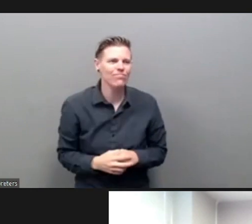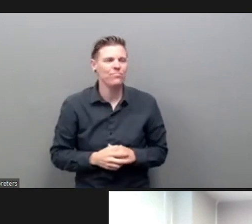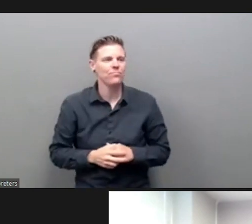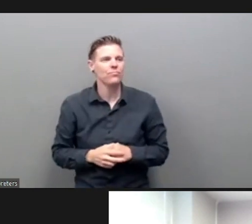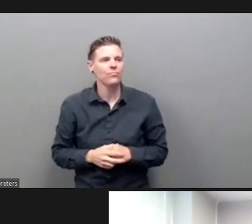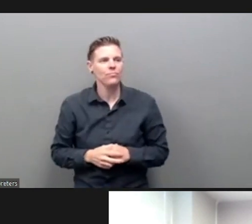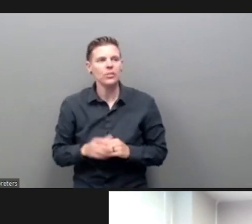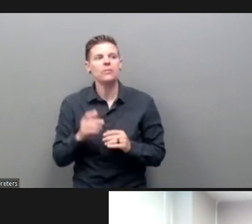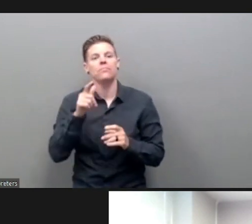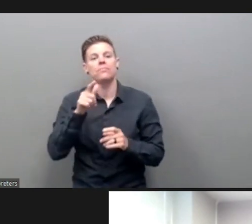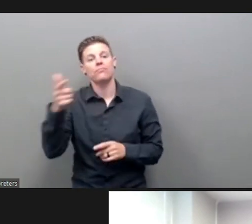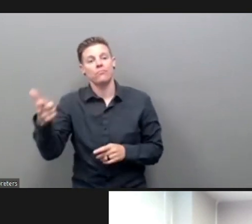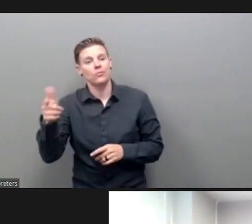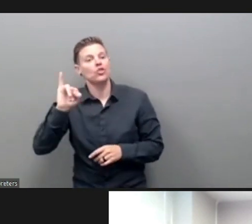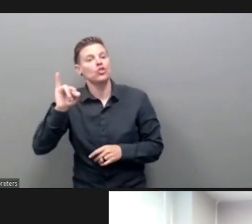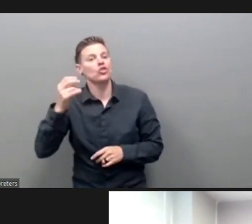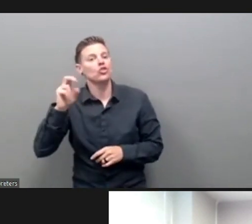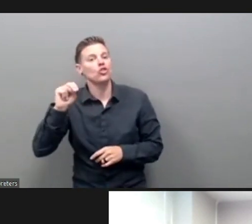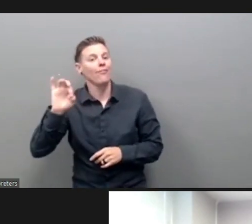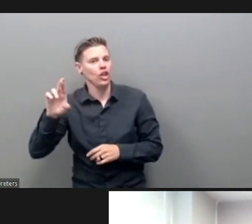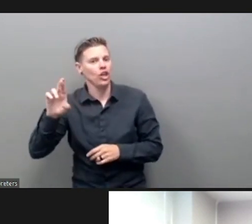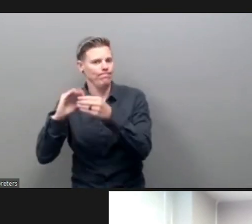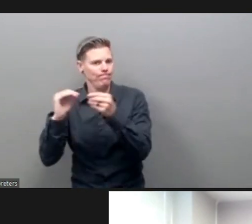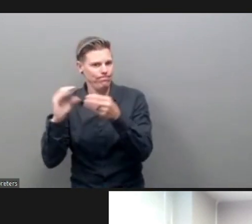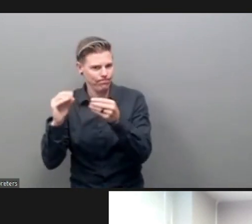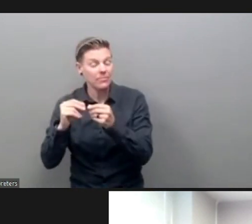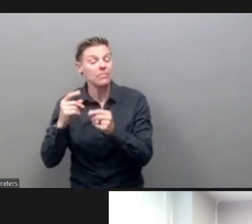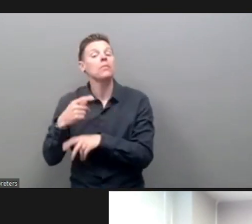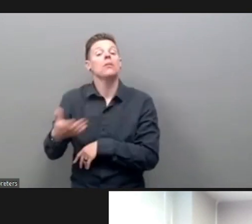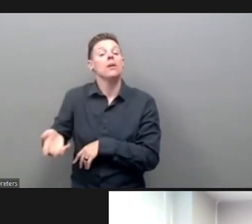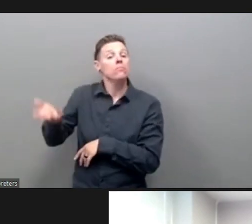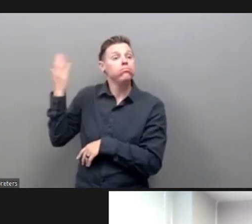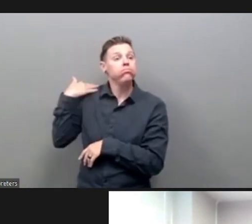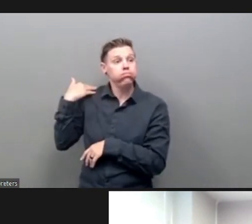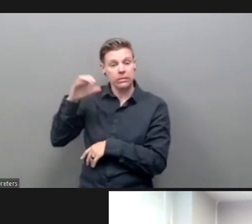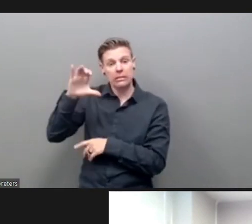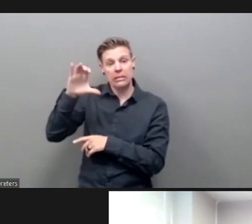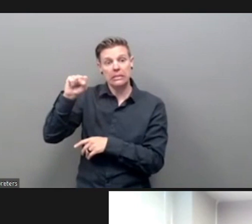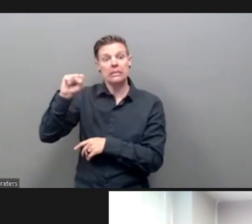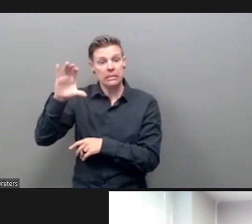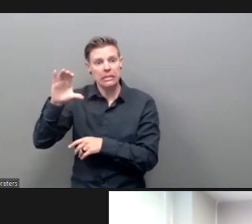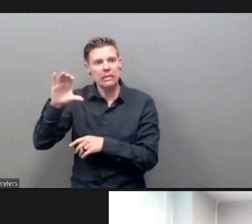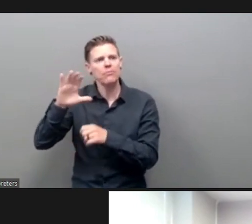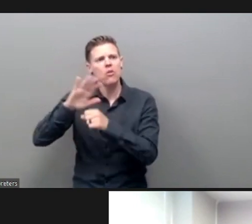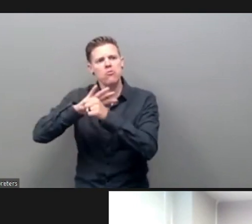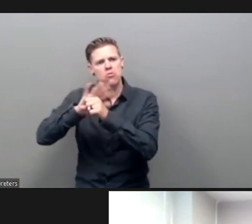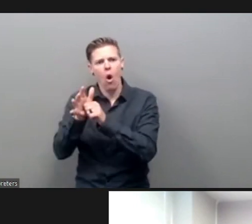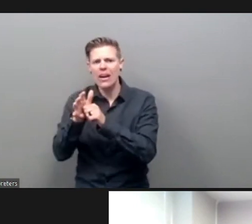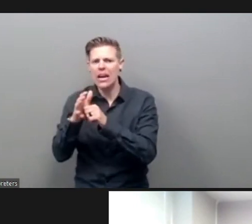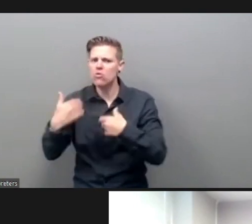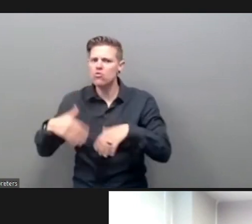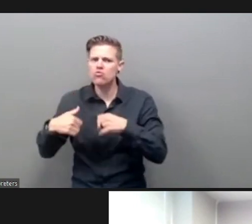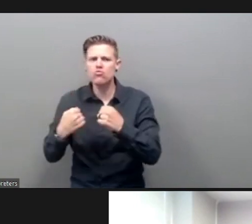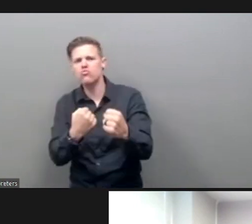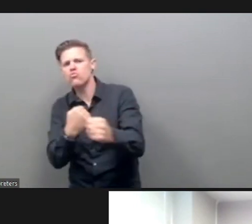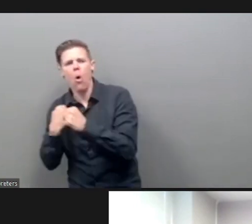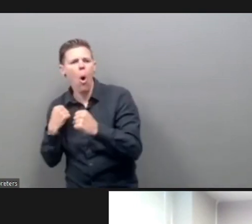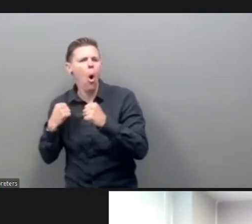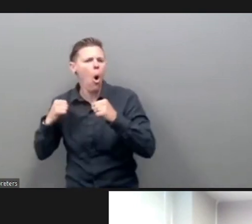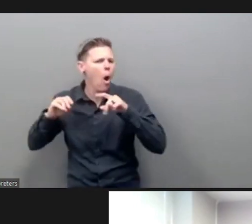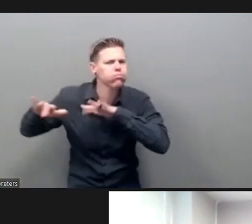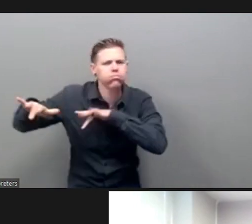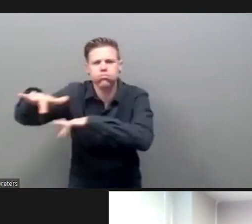more COVID patients and the vaccine was unavailable. But at the end of the day, patients are patients, and